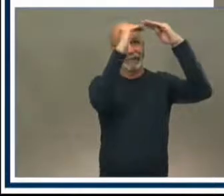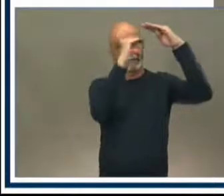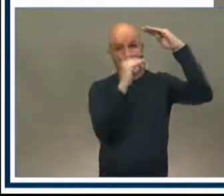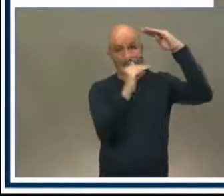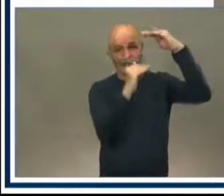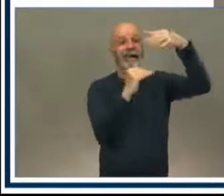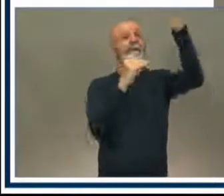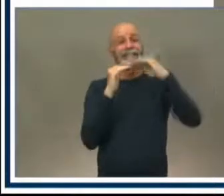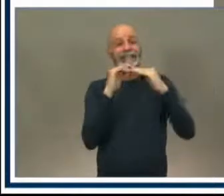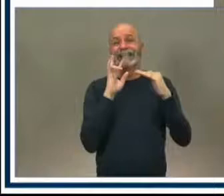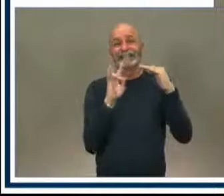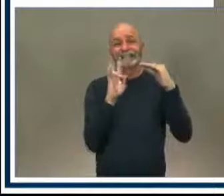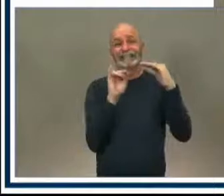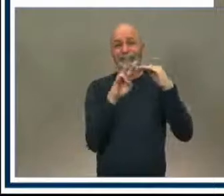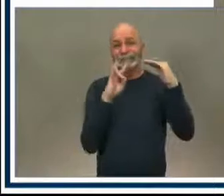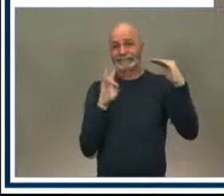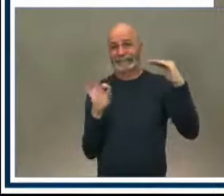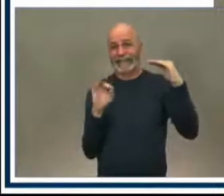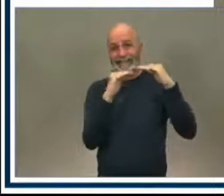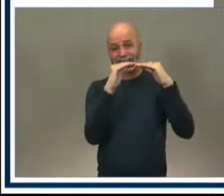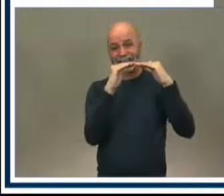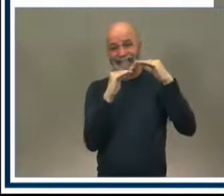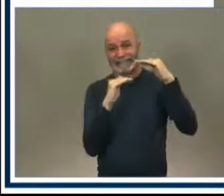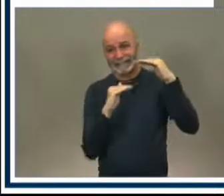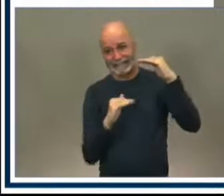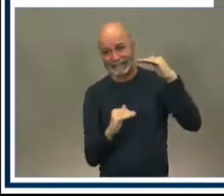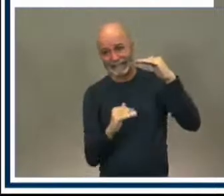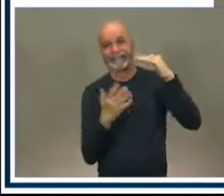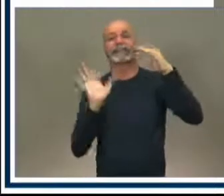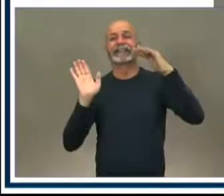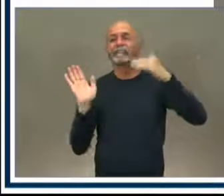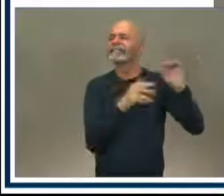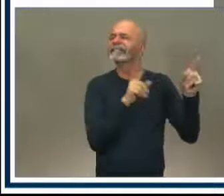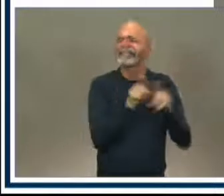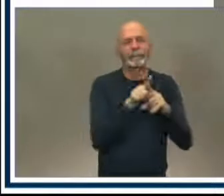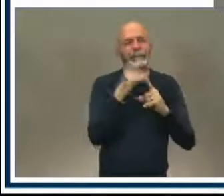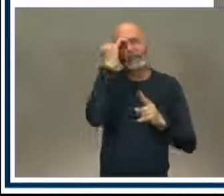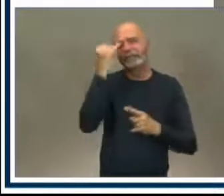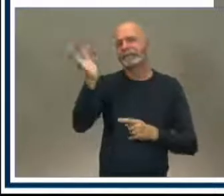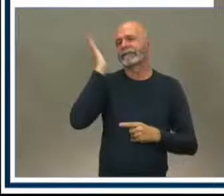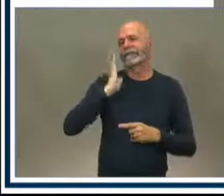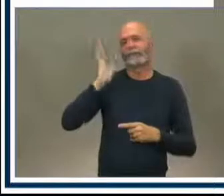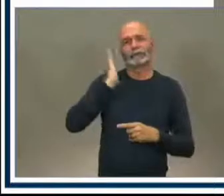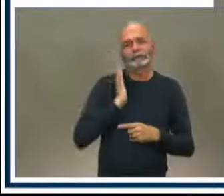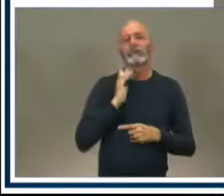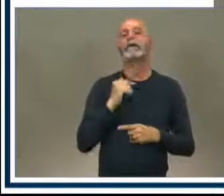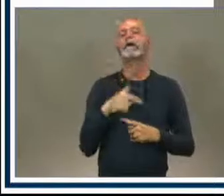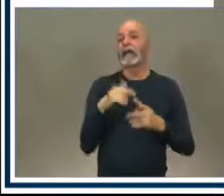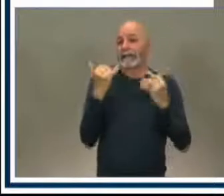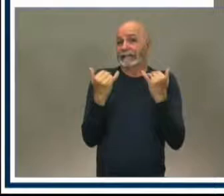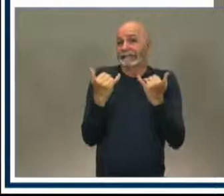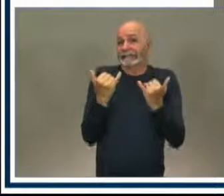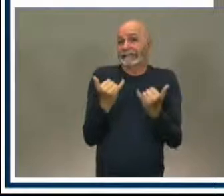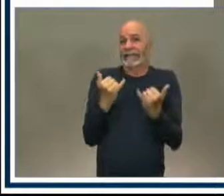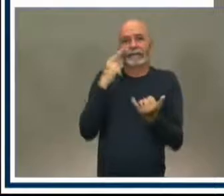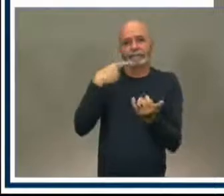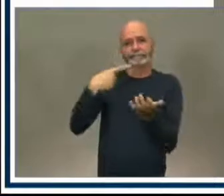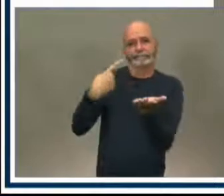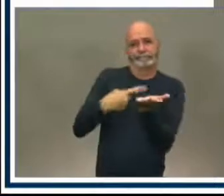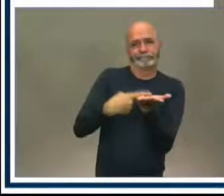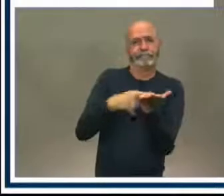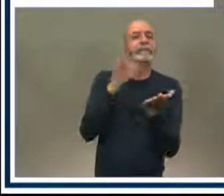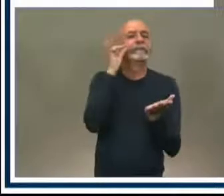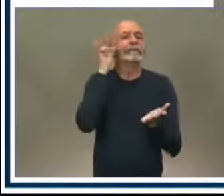we did with our first and second doses, we are already in discussions and working with our Indigenous and African Nova Scotian